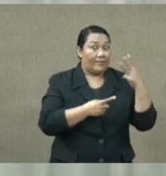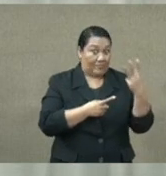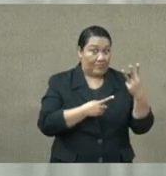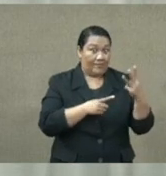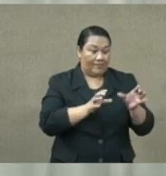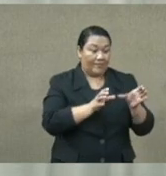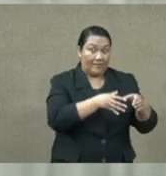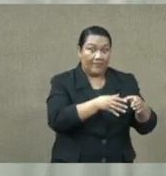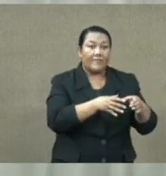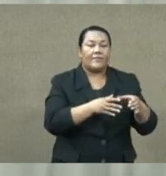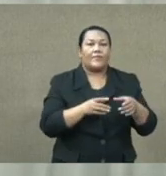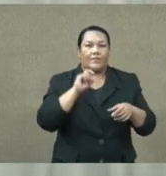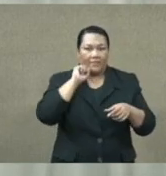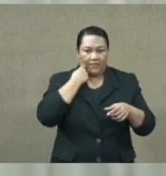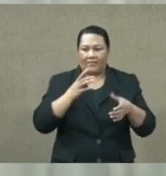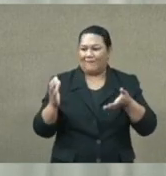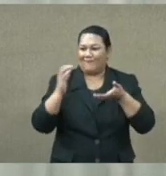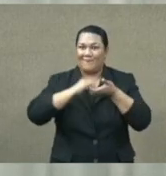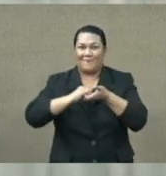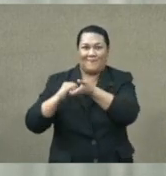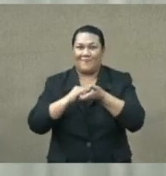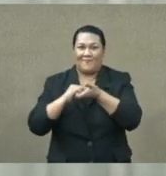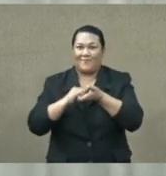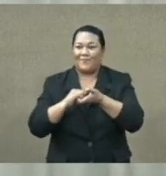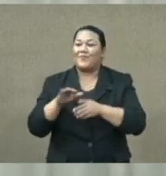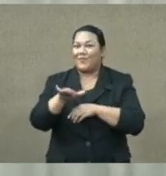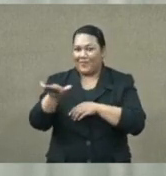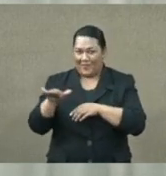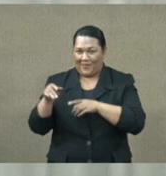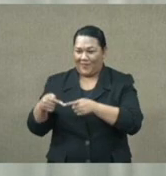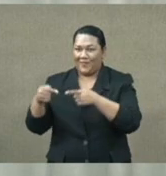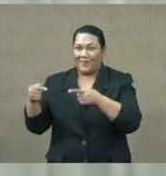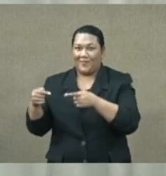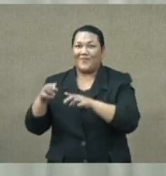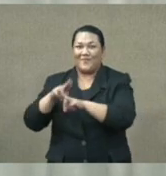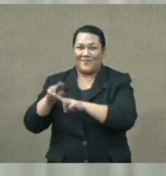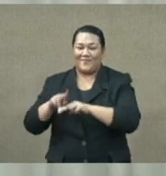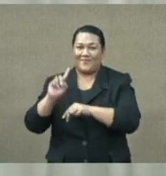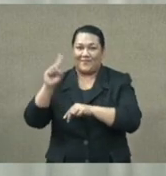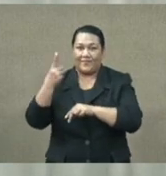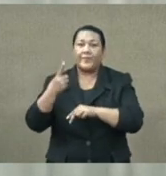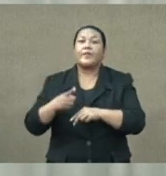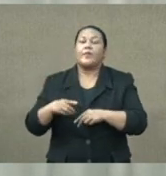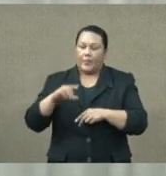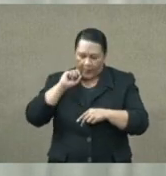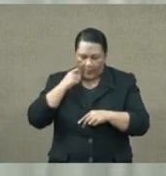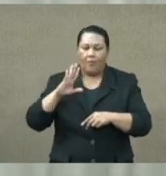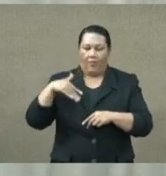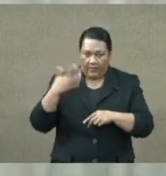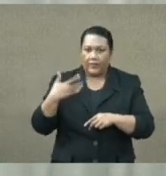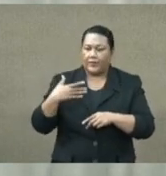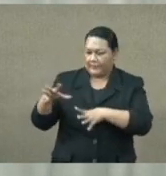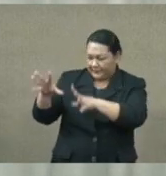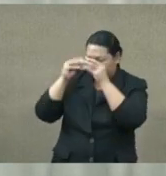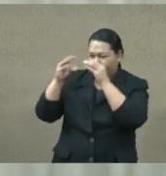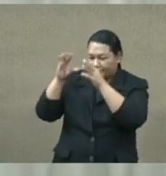in Parliament. We would always be prepared to consider his ideas and proposals and adopt